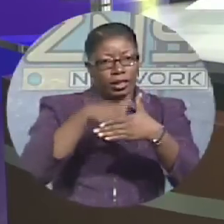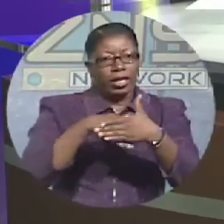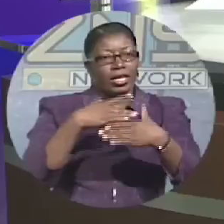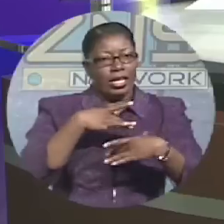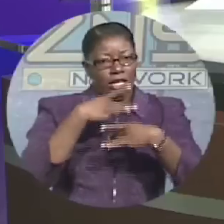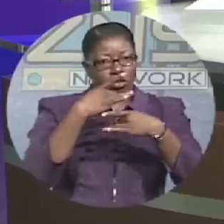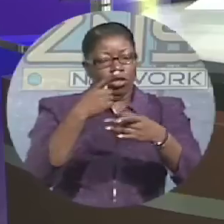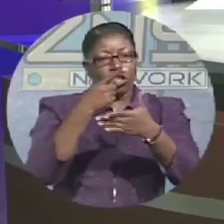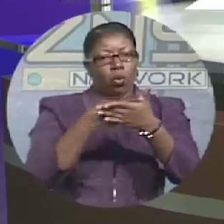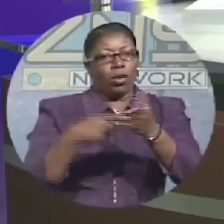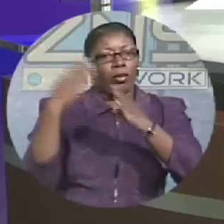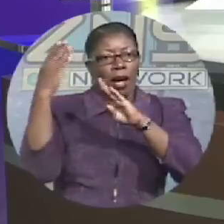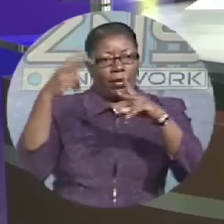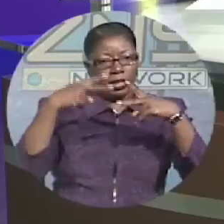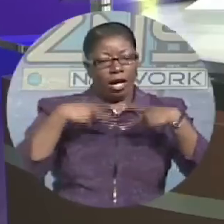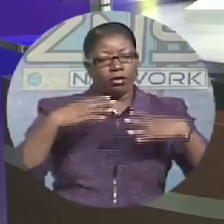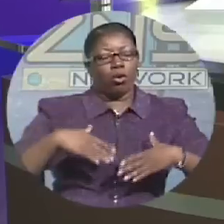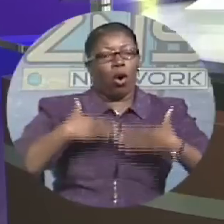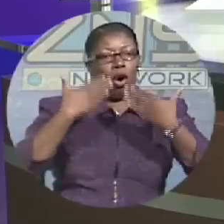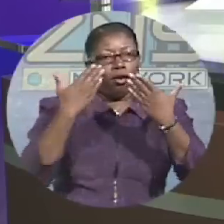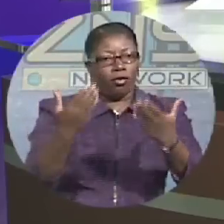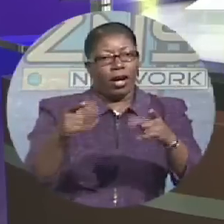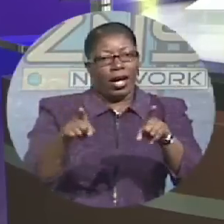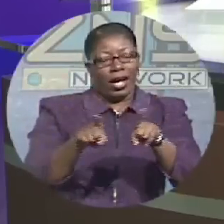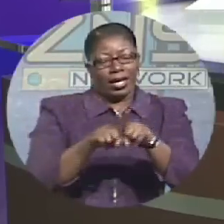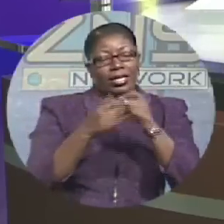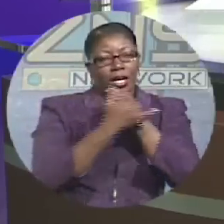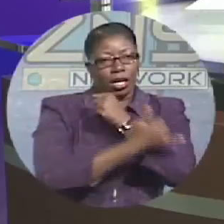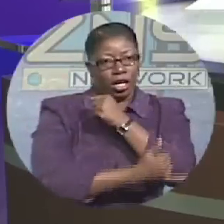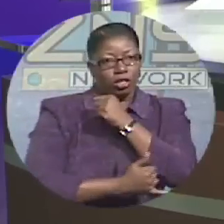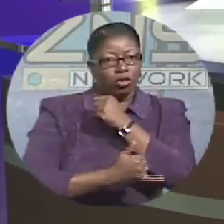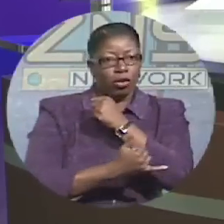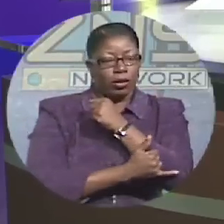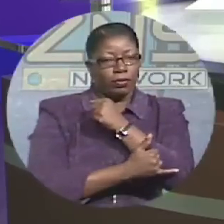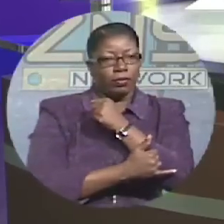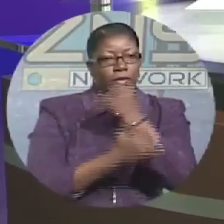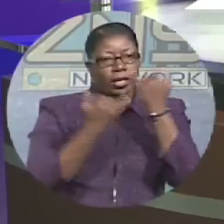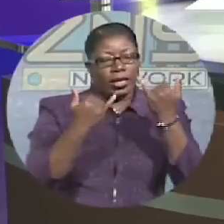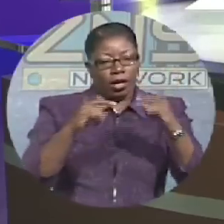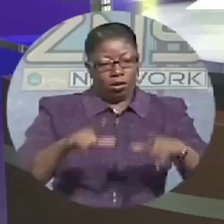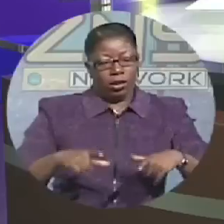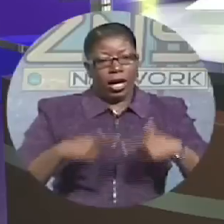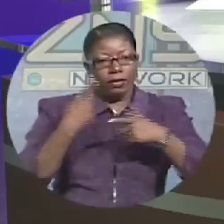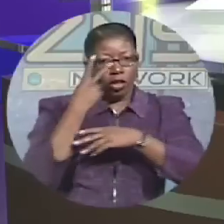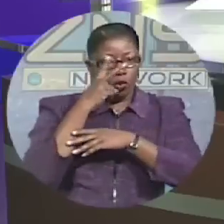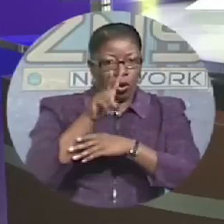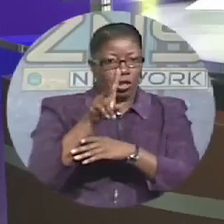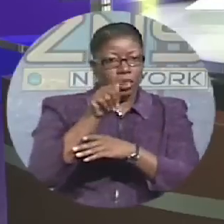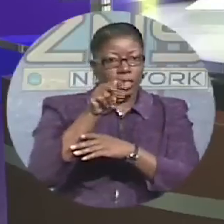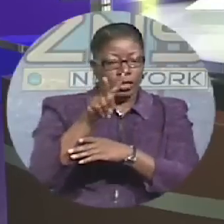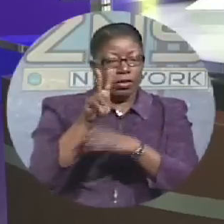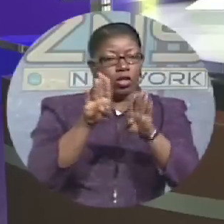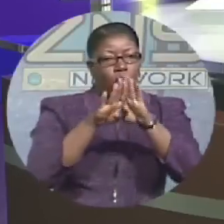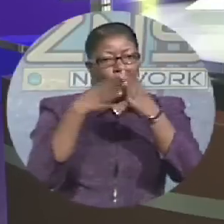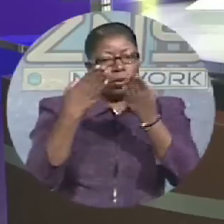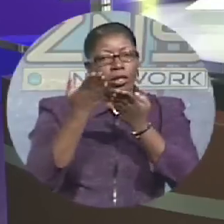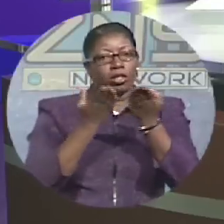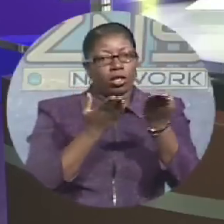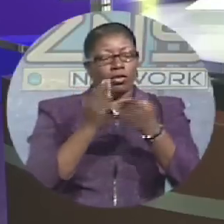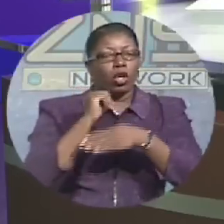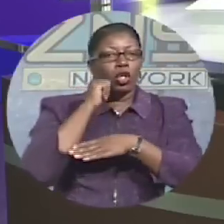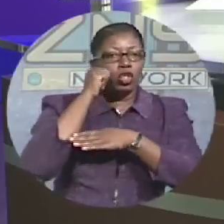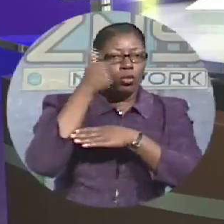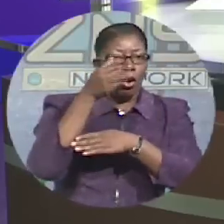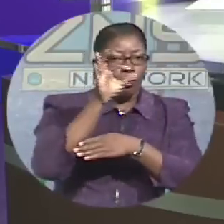the Bahamas has to offer as a country. Now, live coverage on ZNS TV 13 starts with the official opening ceremony